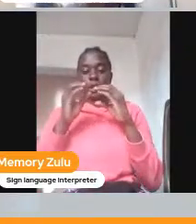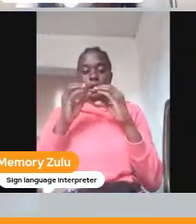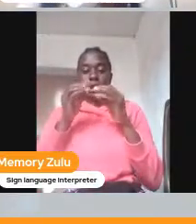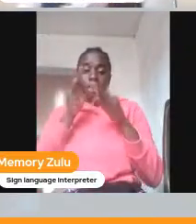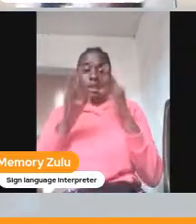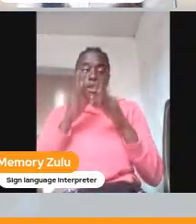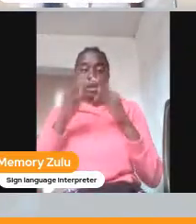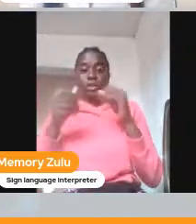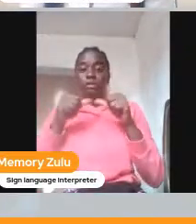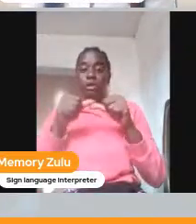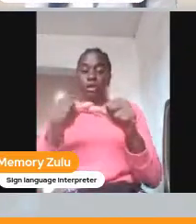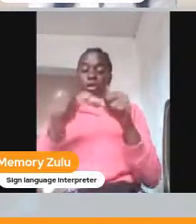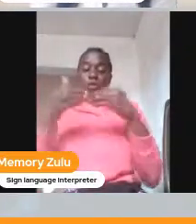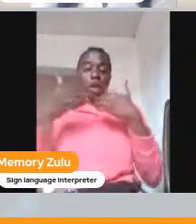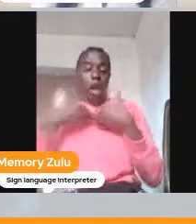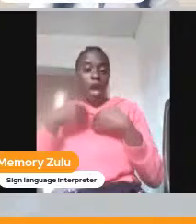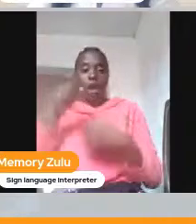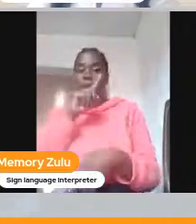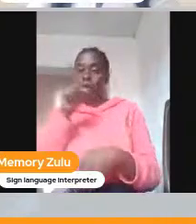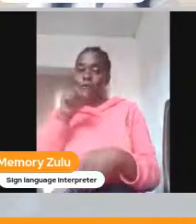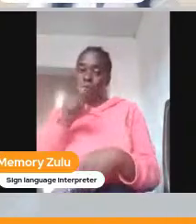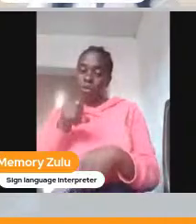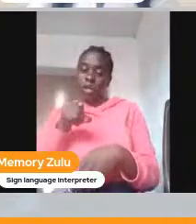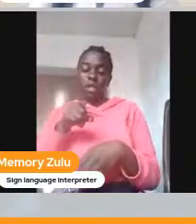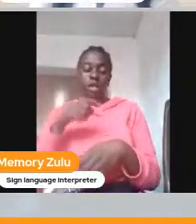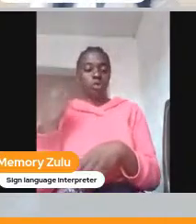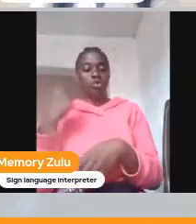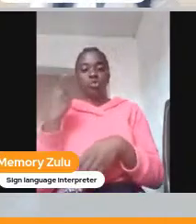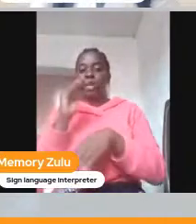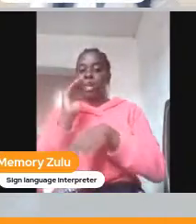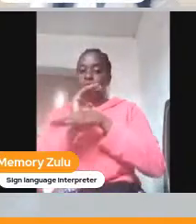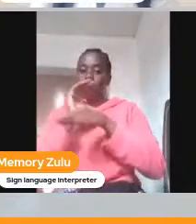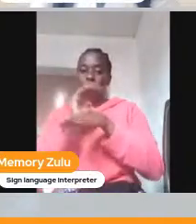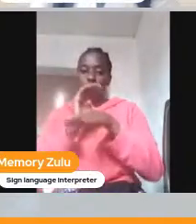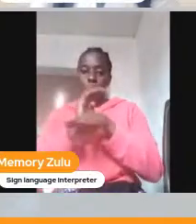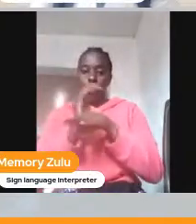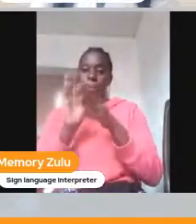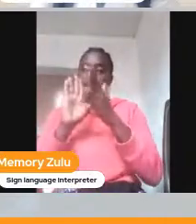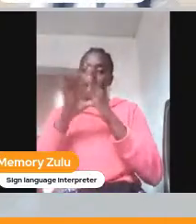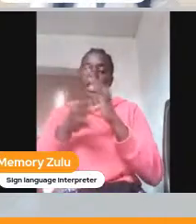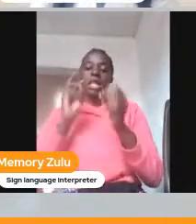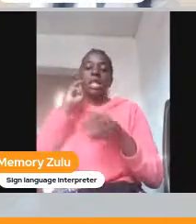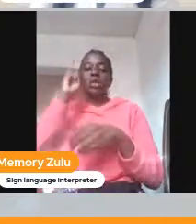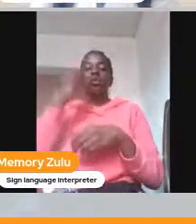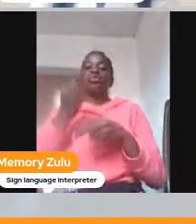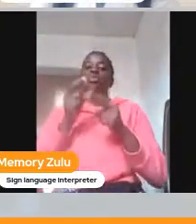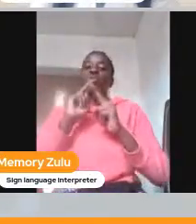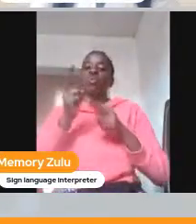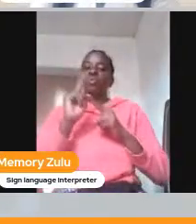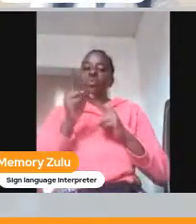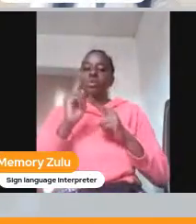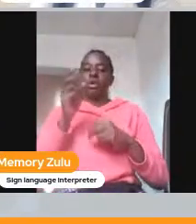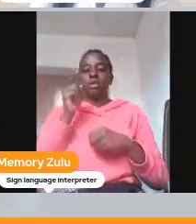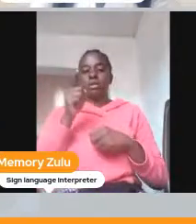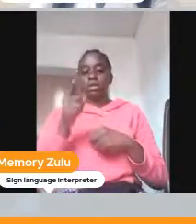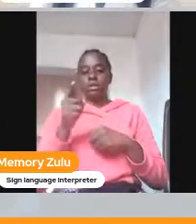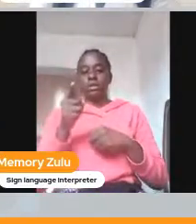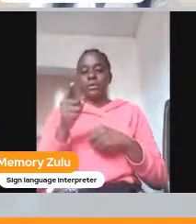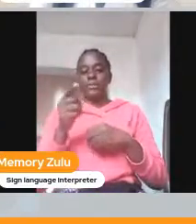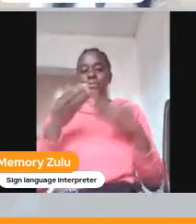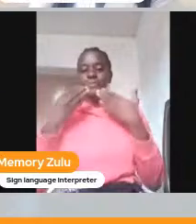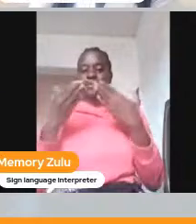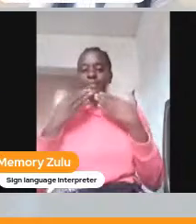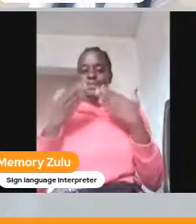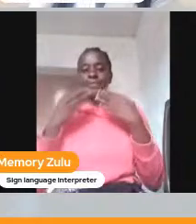exact post and you have feedback on your various questions with relation to the show. Thank you so much for joining us today on